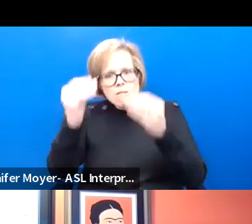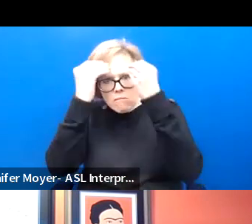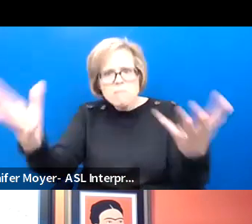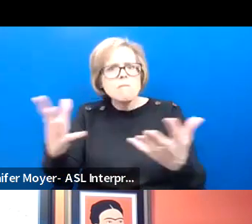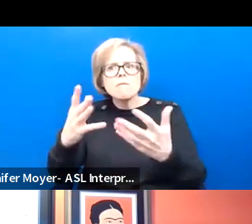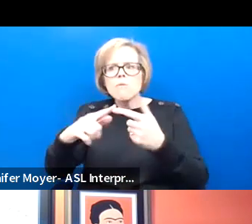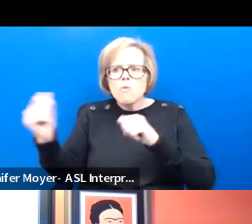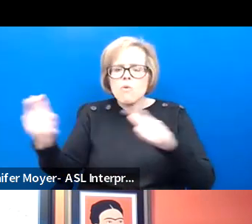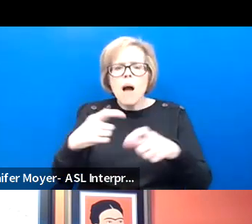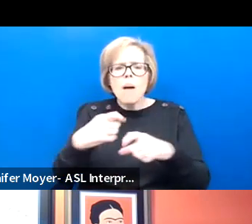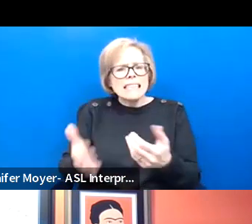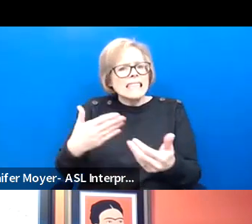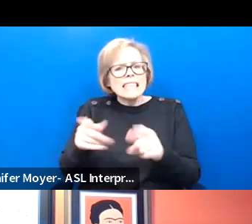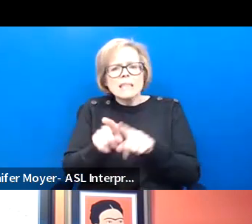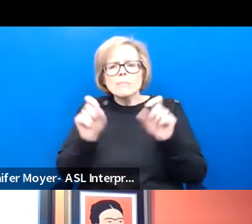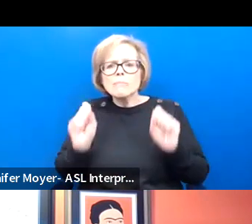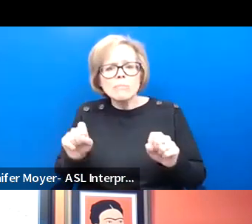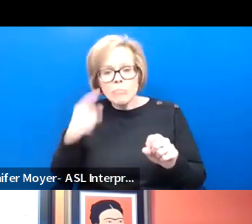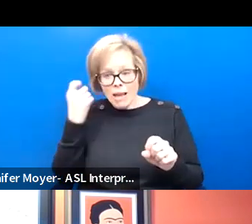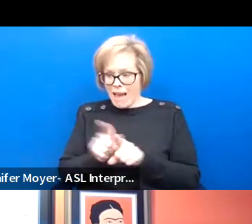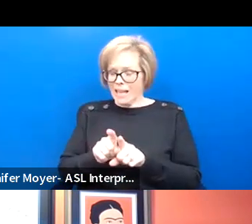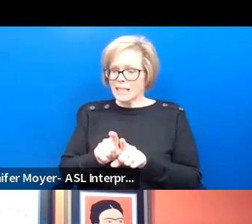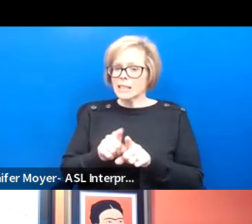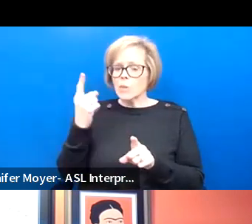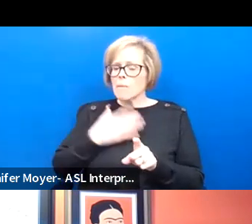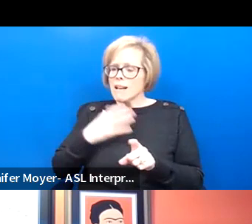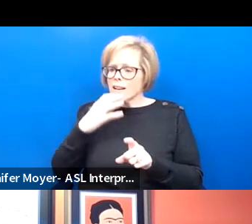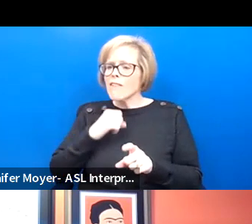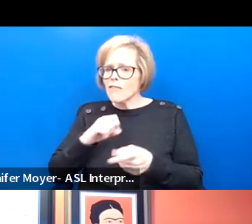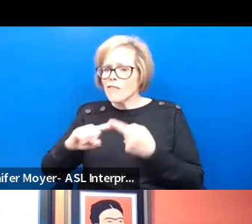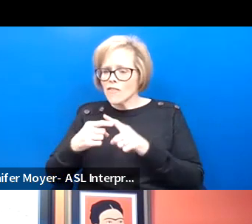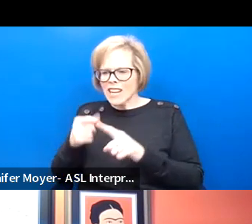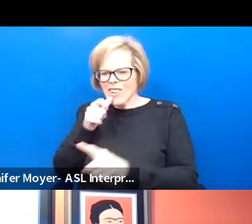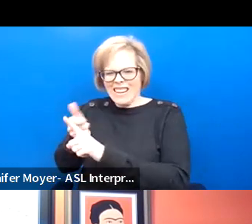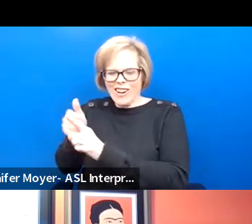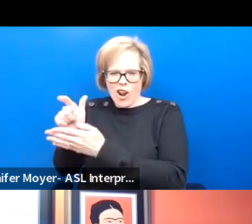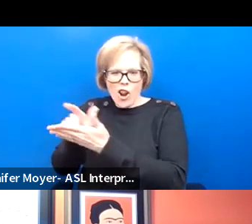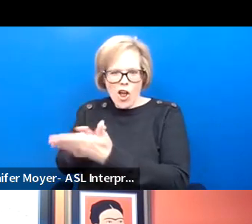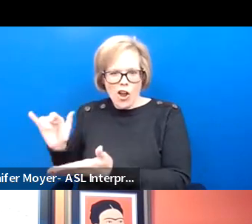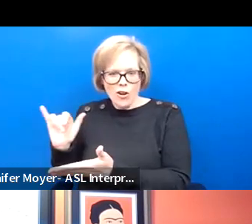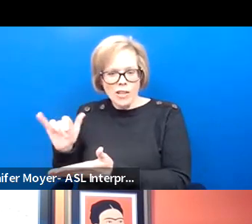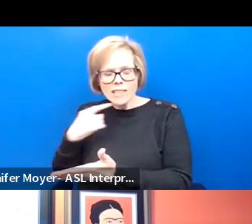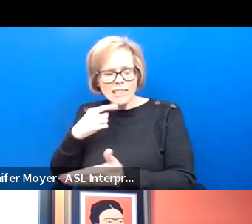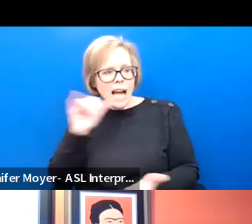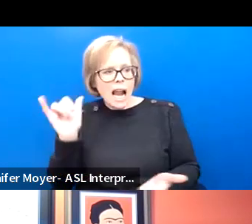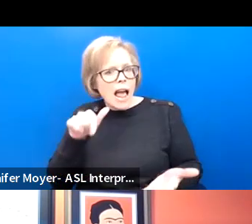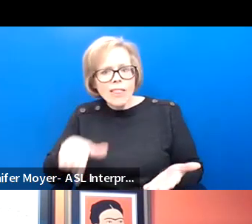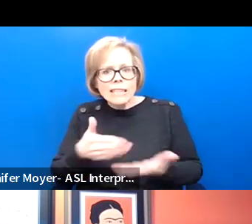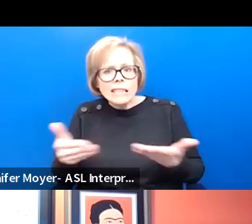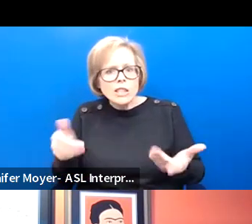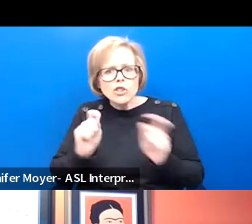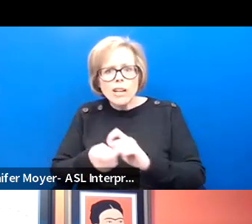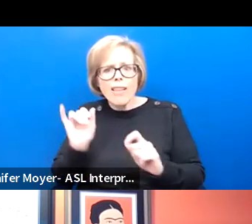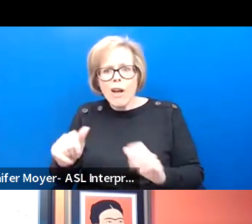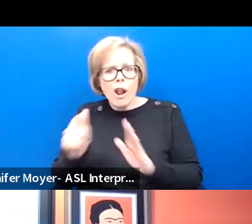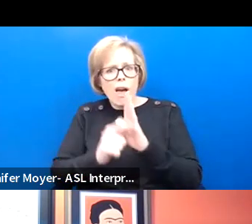as simple as possible. Because as a dear friend of mine who is a lawyer says to me, it's not like these things have changed. They've been in